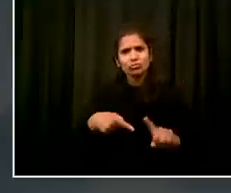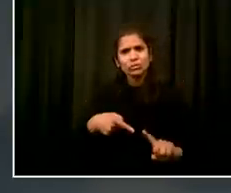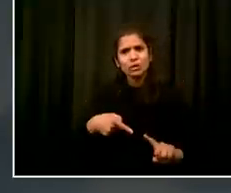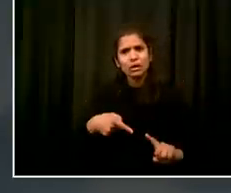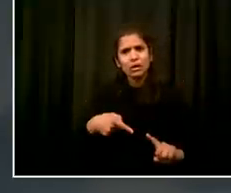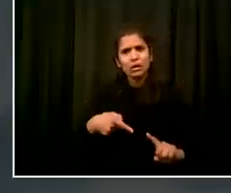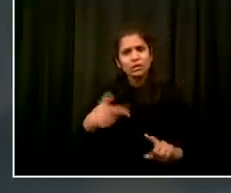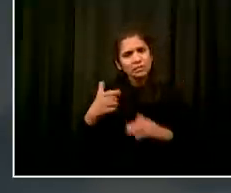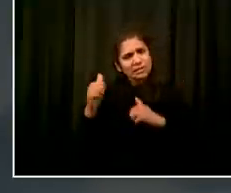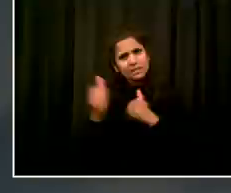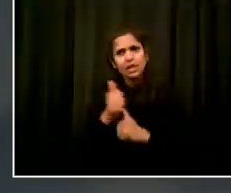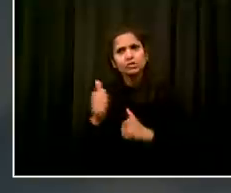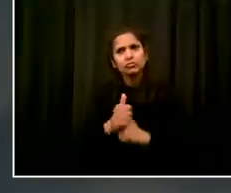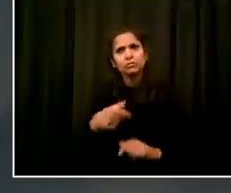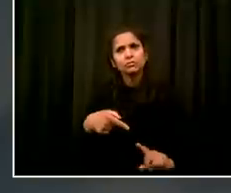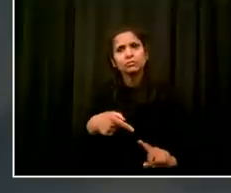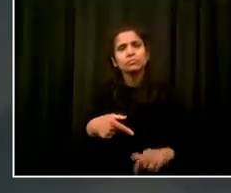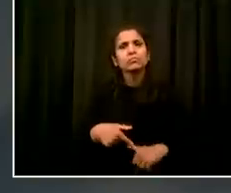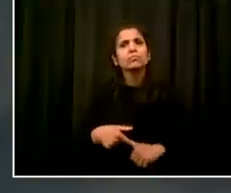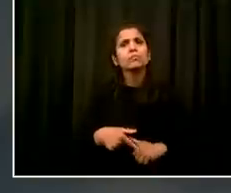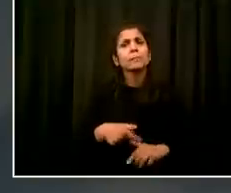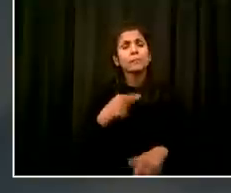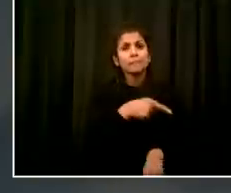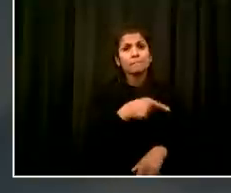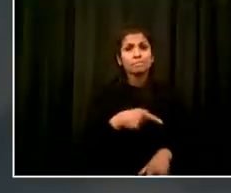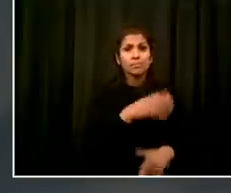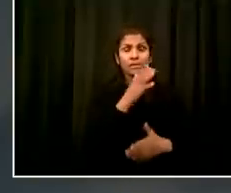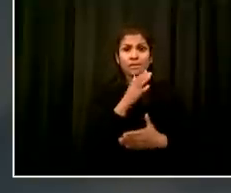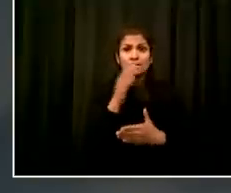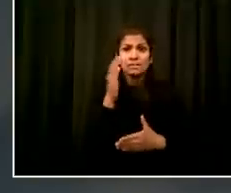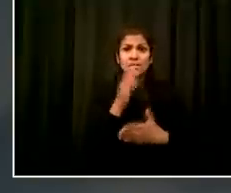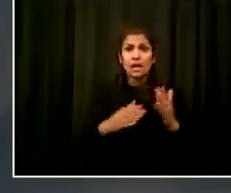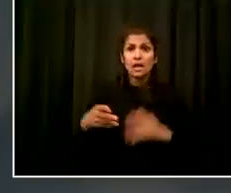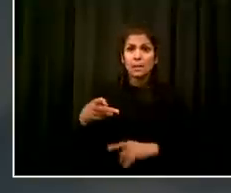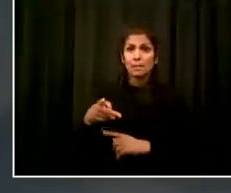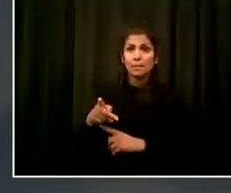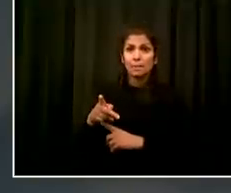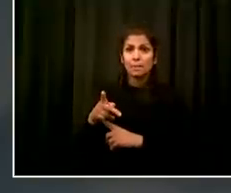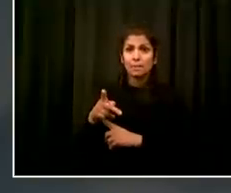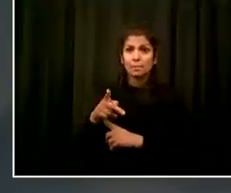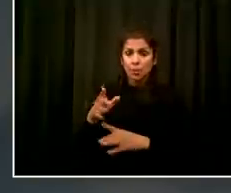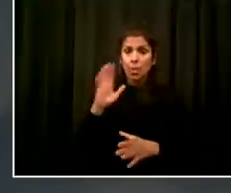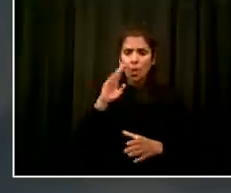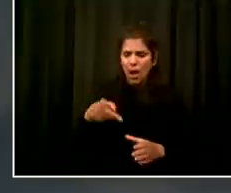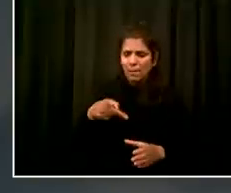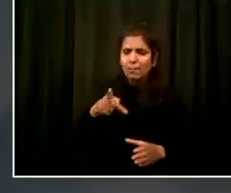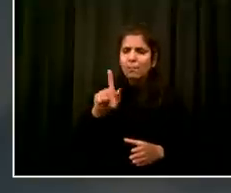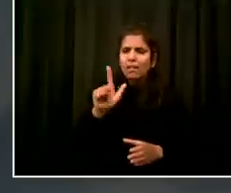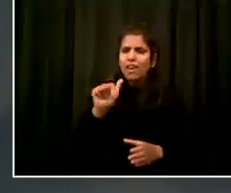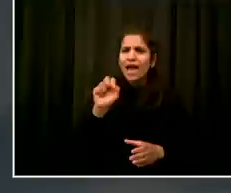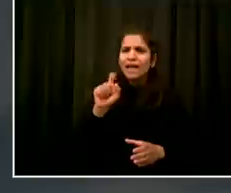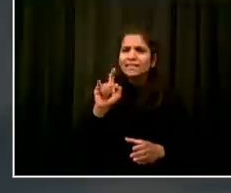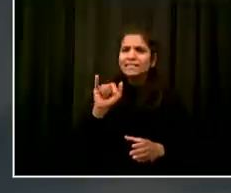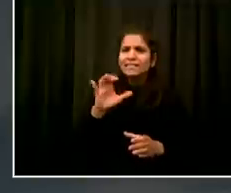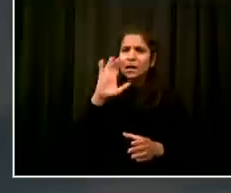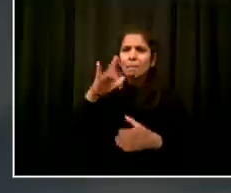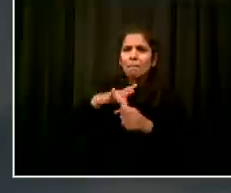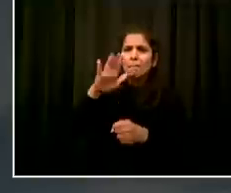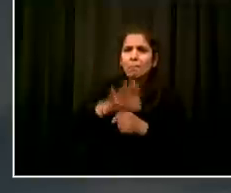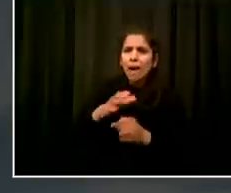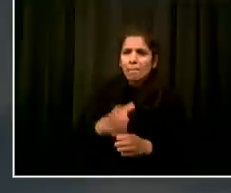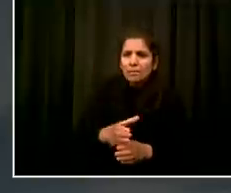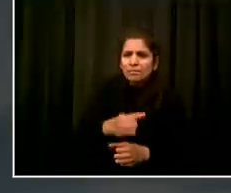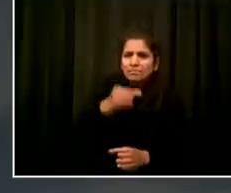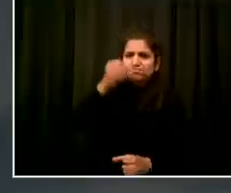during protests. Well, it's only a water bottle. What the media has not necessarily reported is that